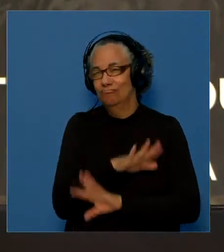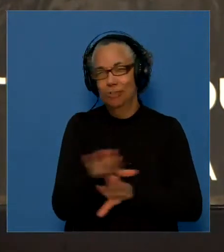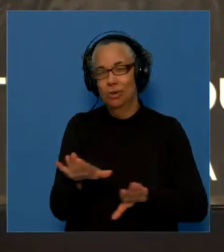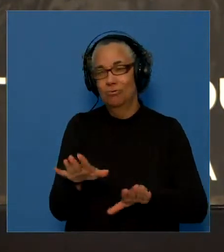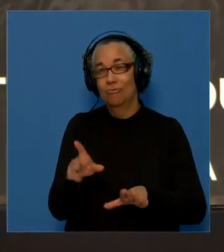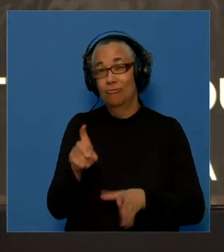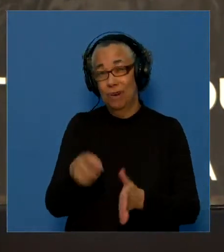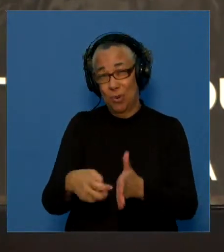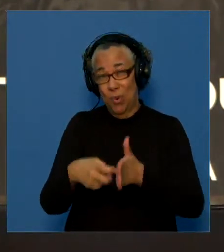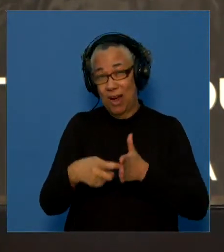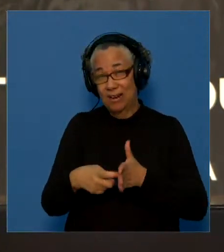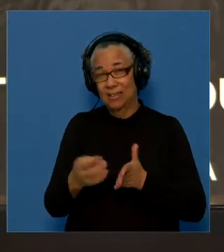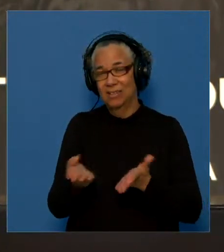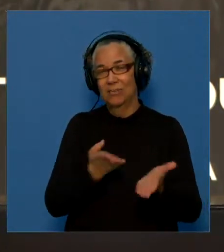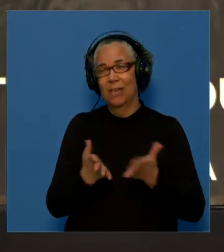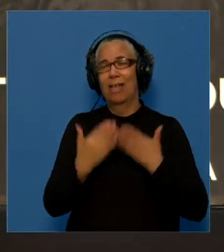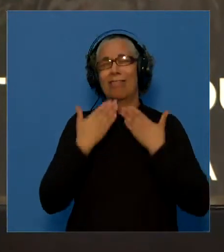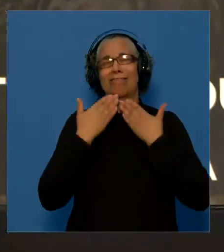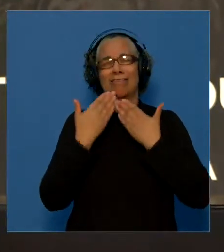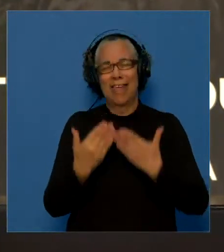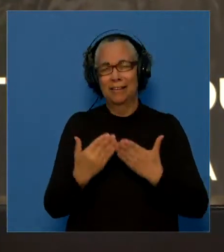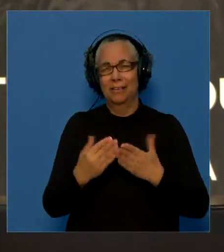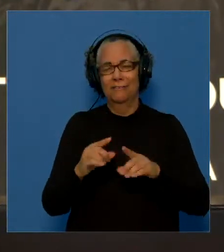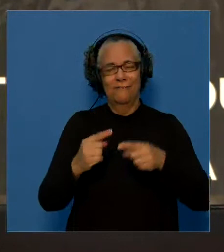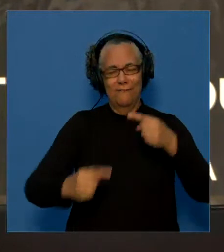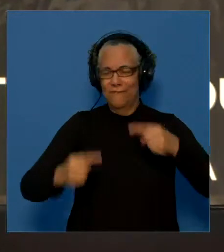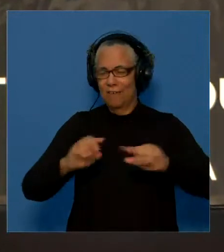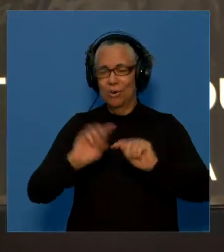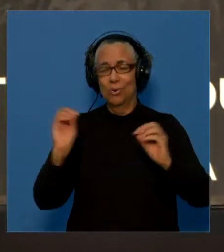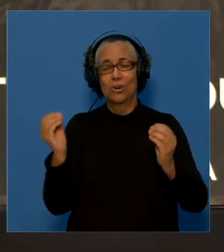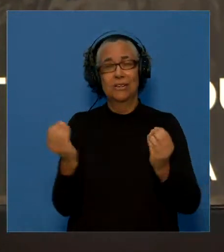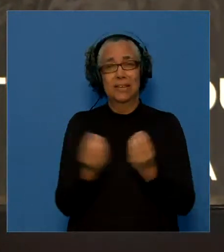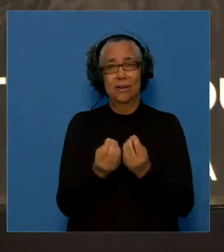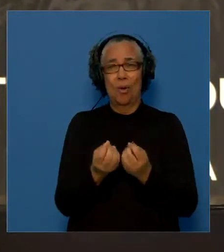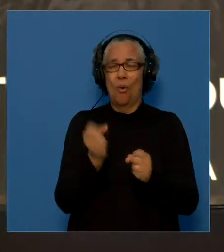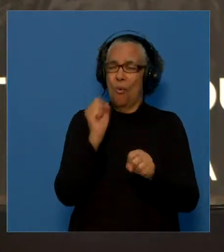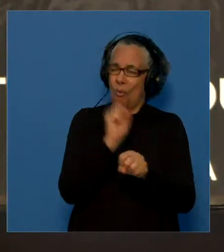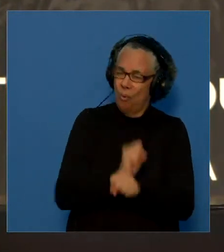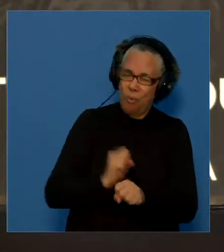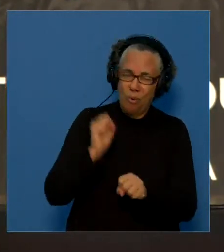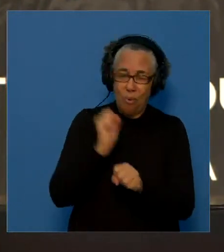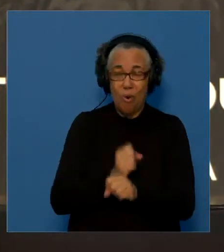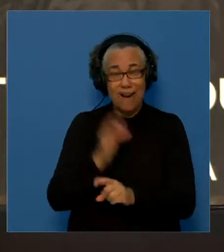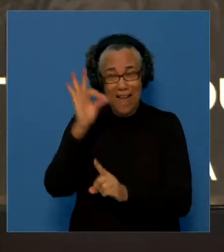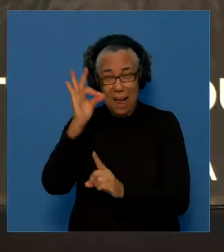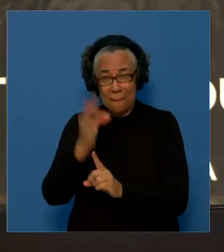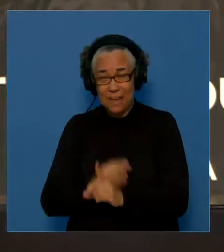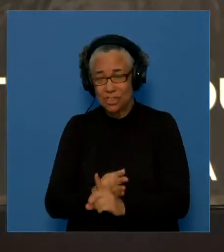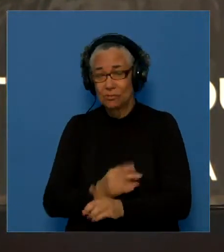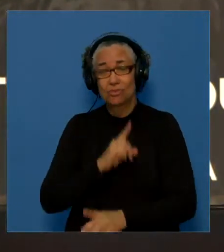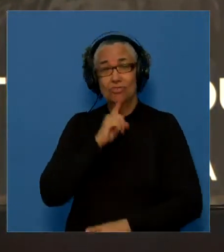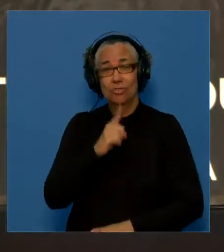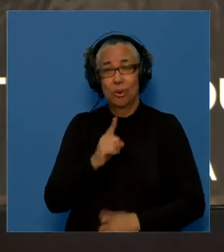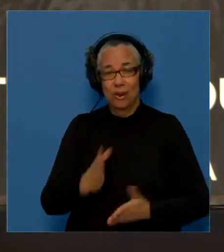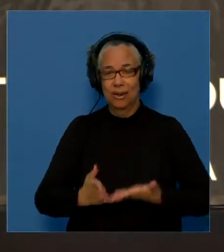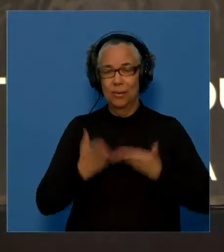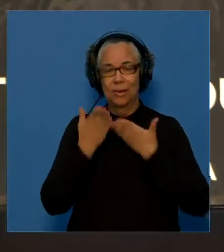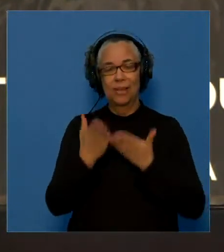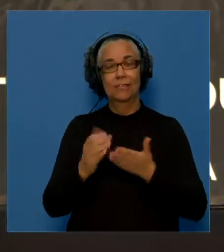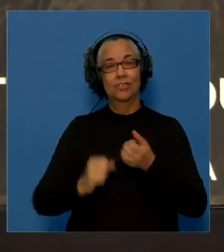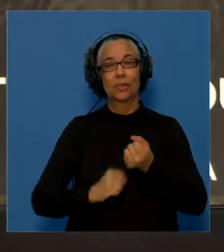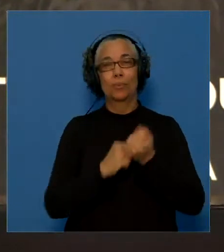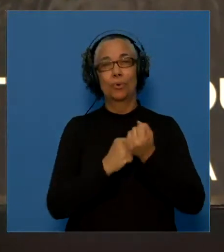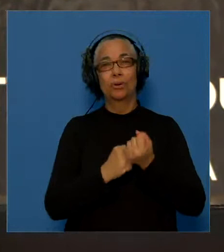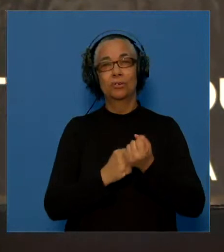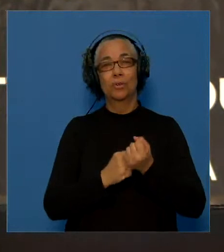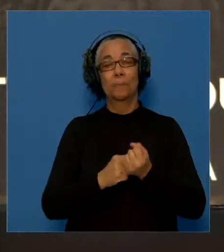I want to thank the many organizations who have been working for the last 9 months to ensure that we provide support for those in our community